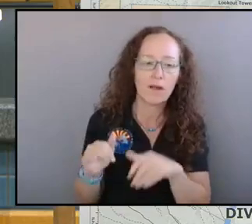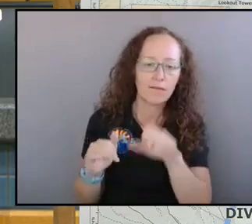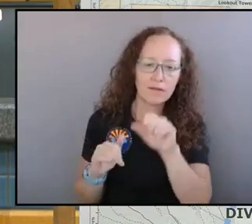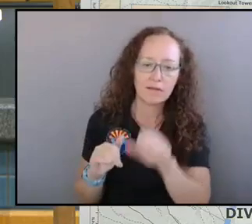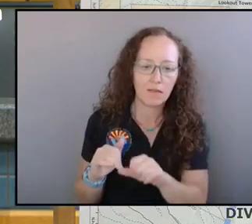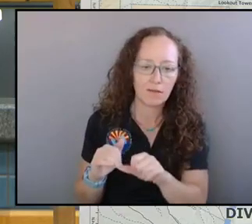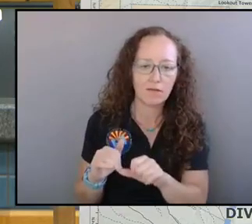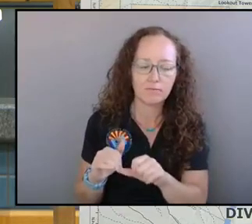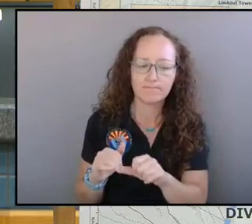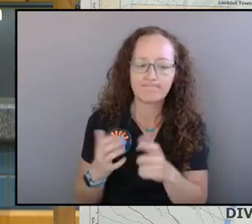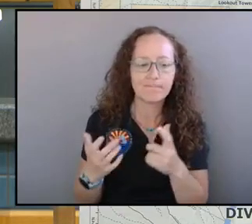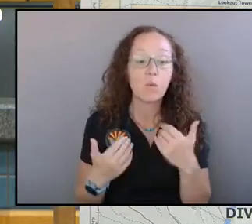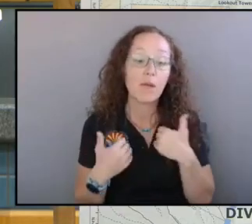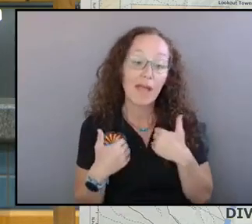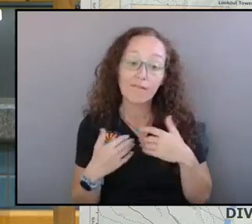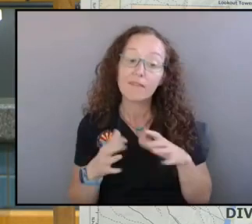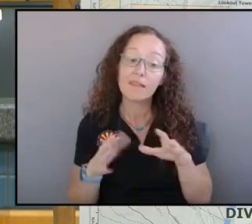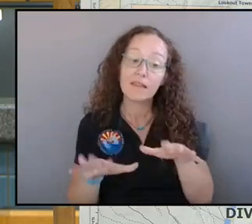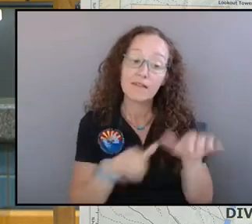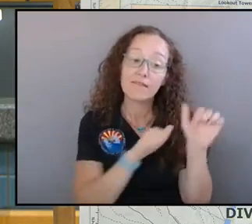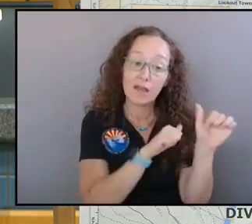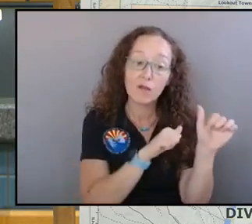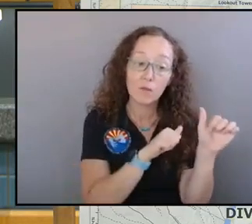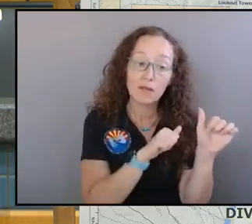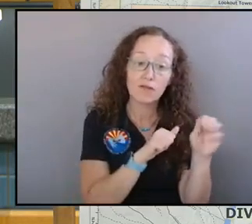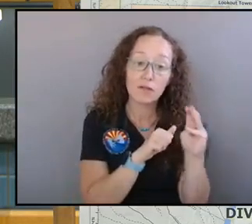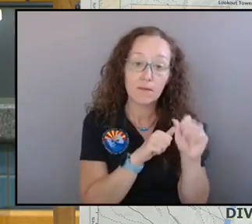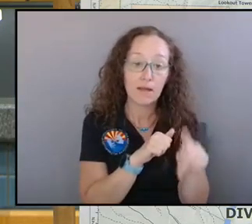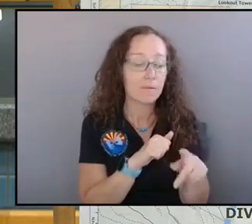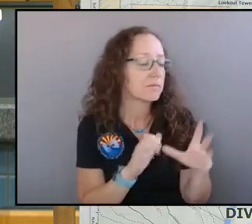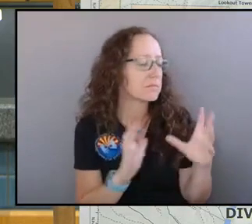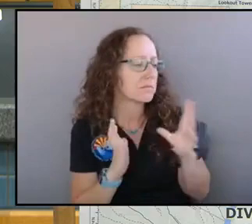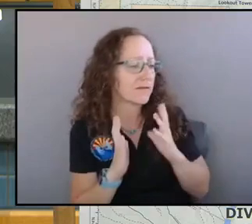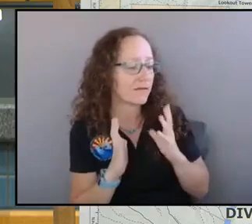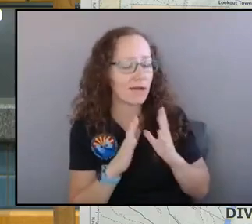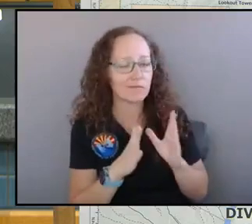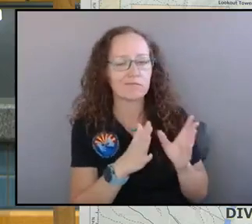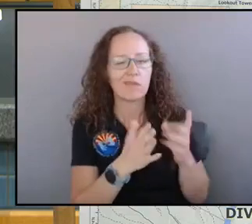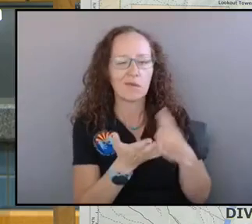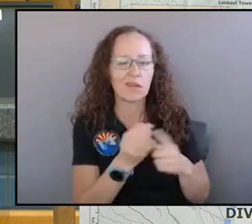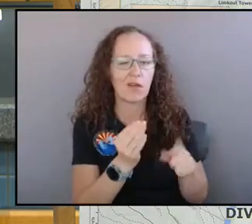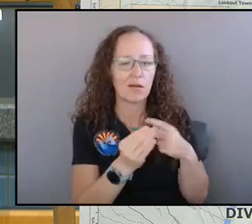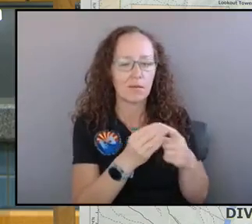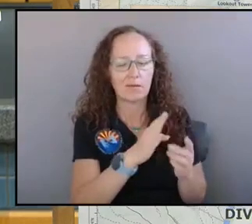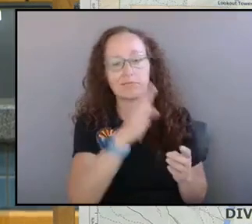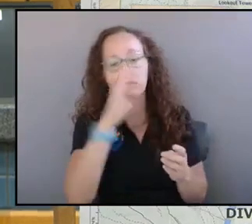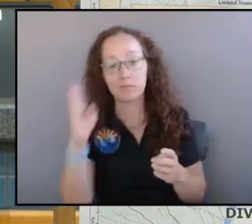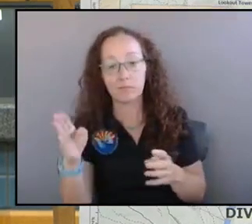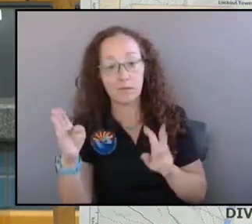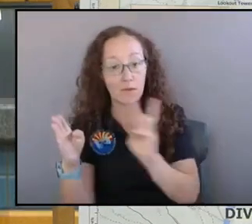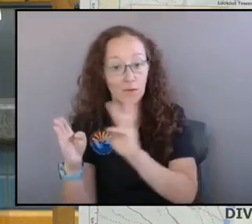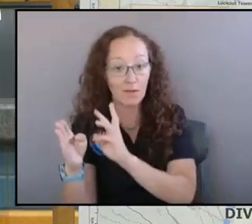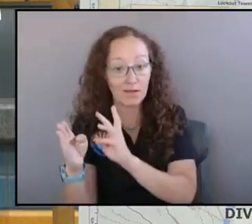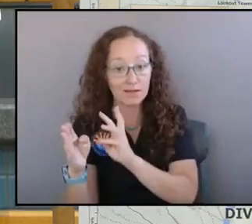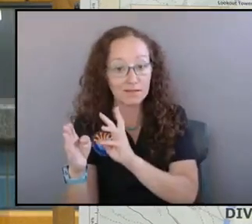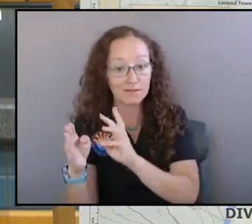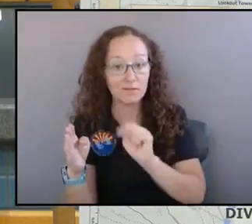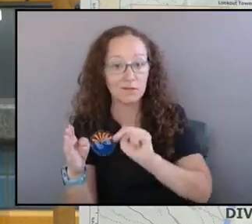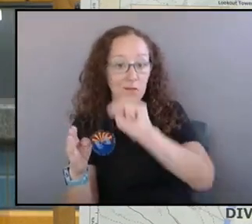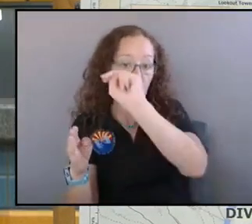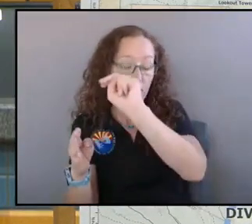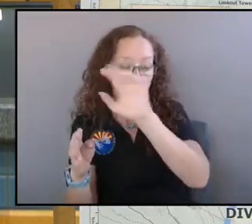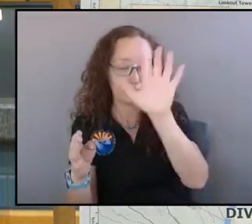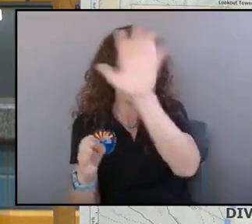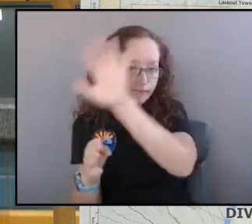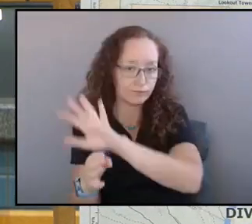evacuation map. Okay, I'll talk to the other side of the map then. Let's go around to the west side, on the northwest side. You heard